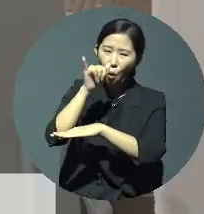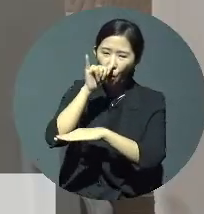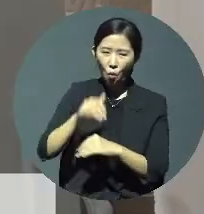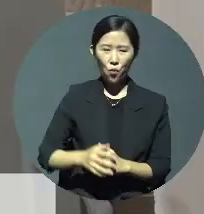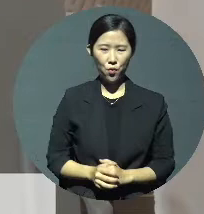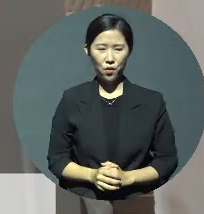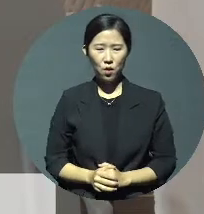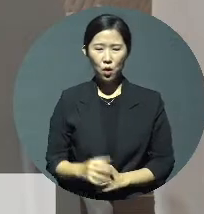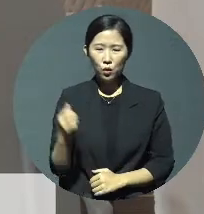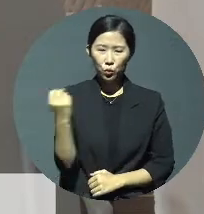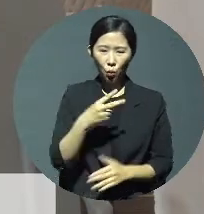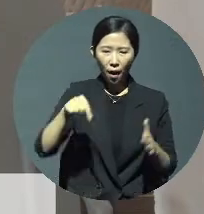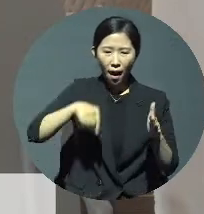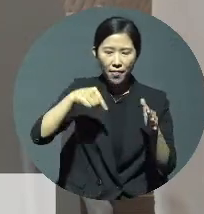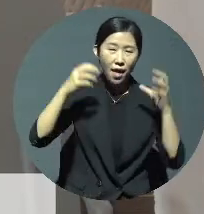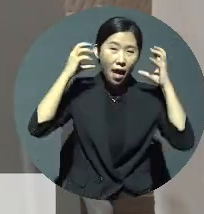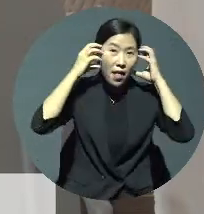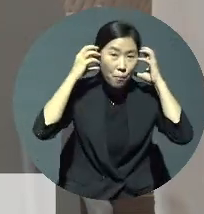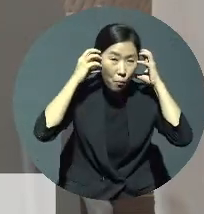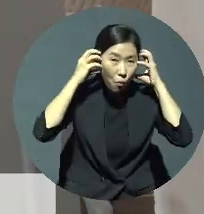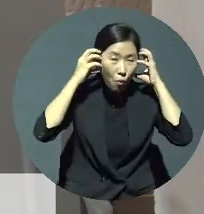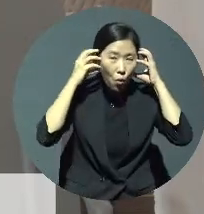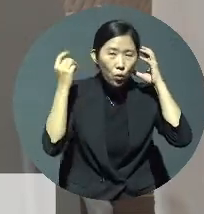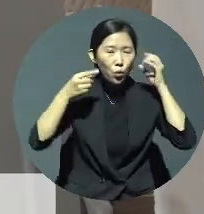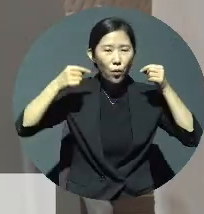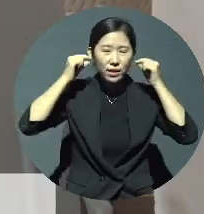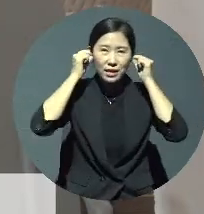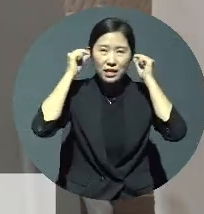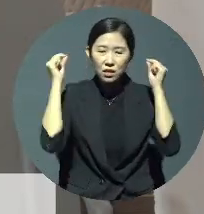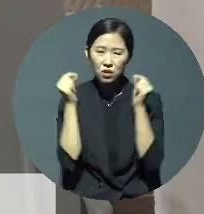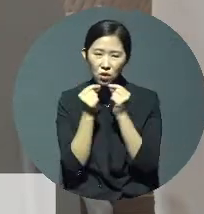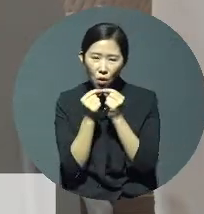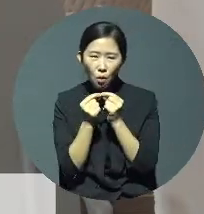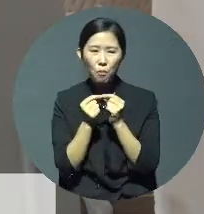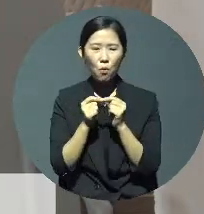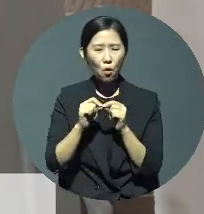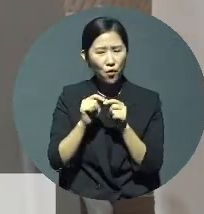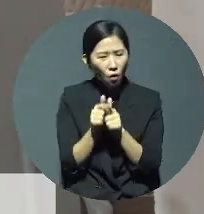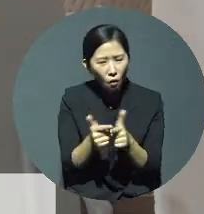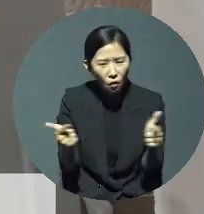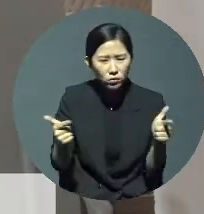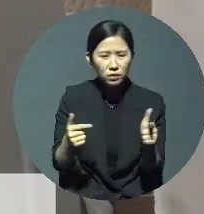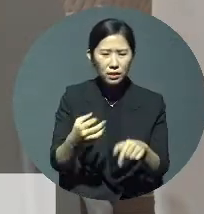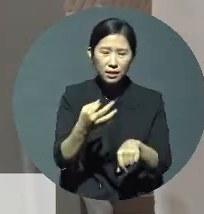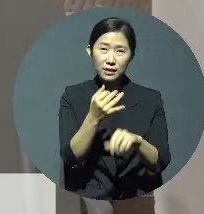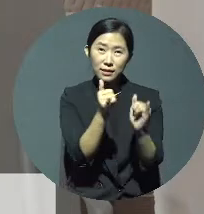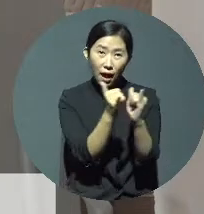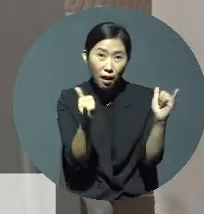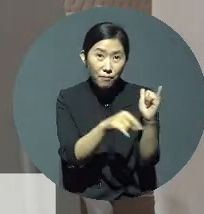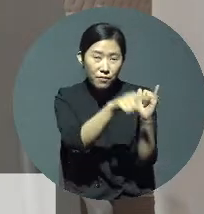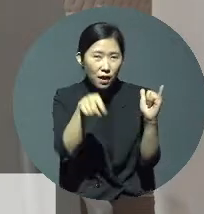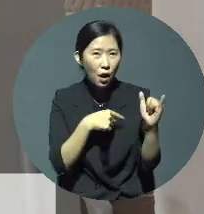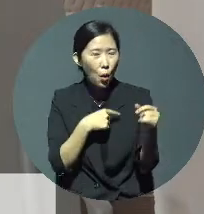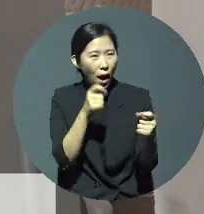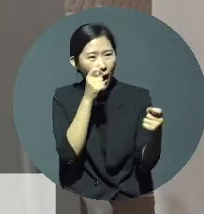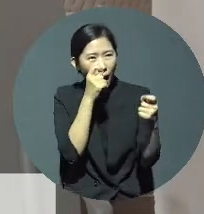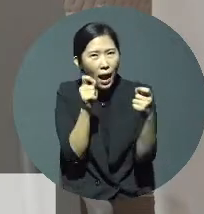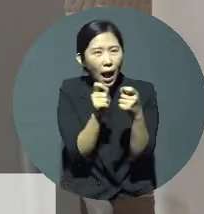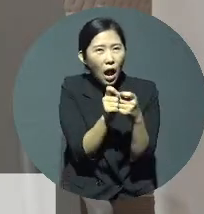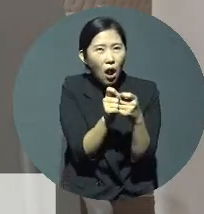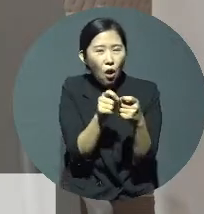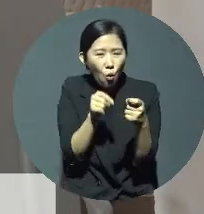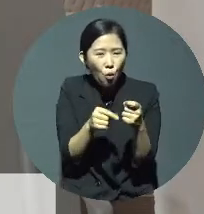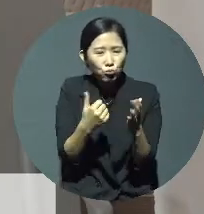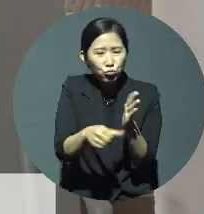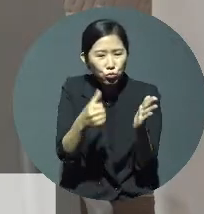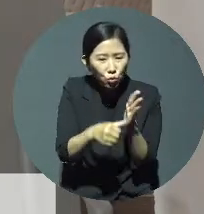We do a lot of very small things, so think in-ear headphones, wearables, things that are very close to your body and